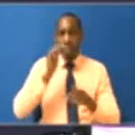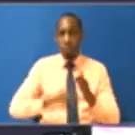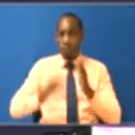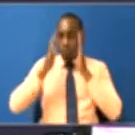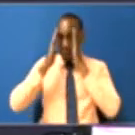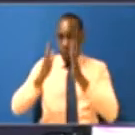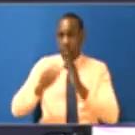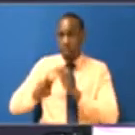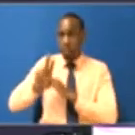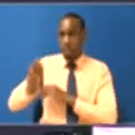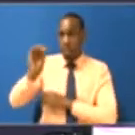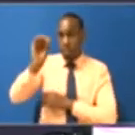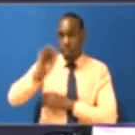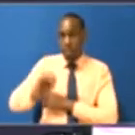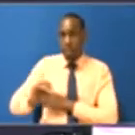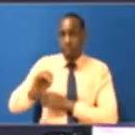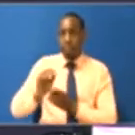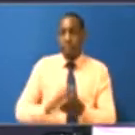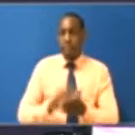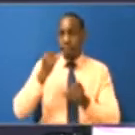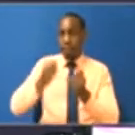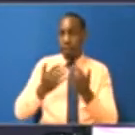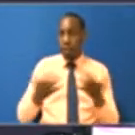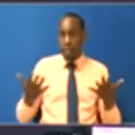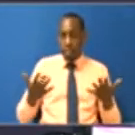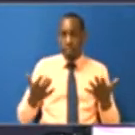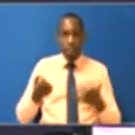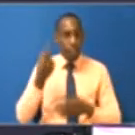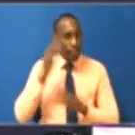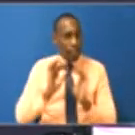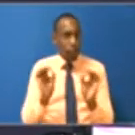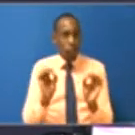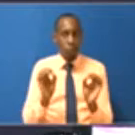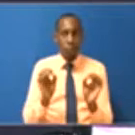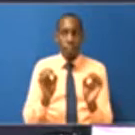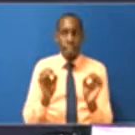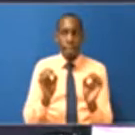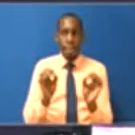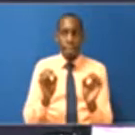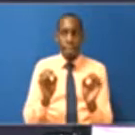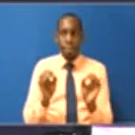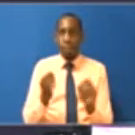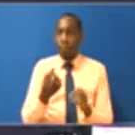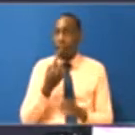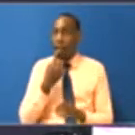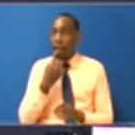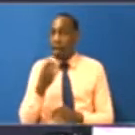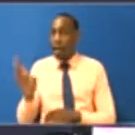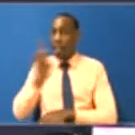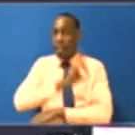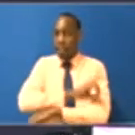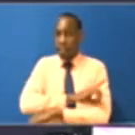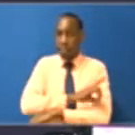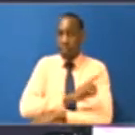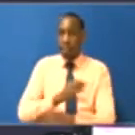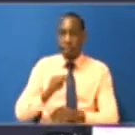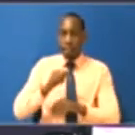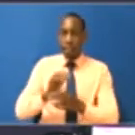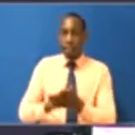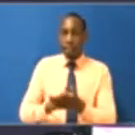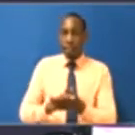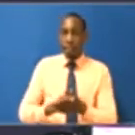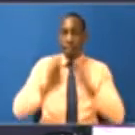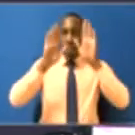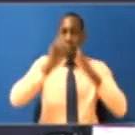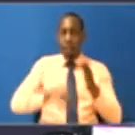24 percent and i think the the last thing which i i struggled with the hundred days as we said at the start what is